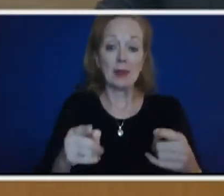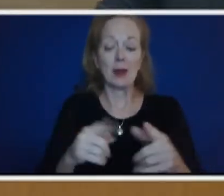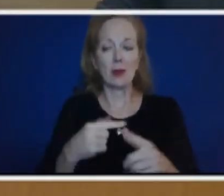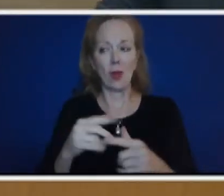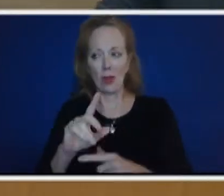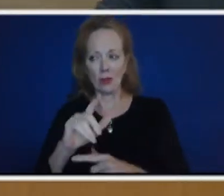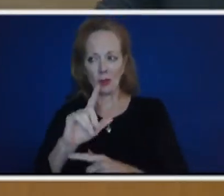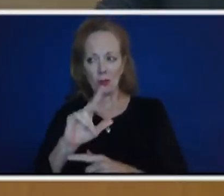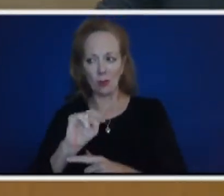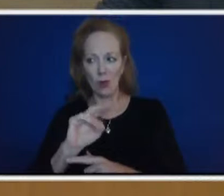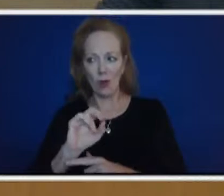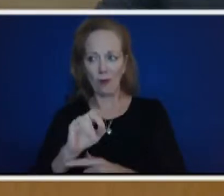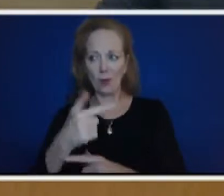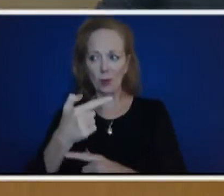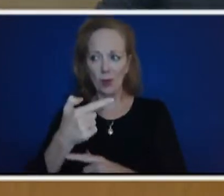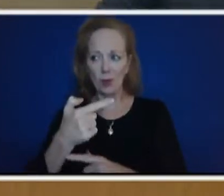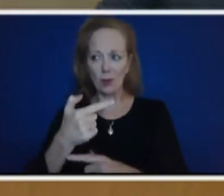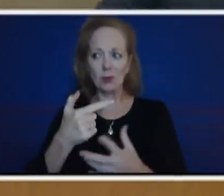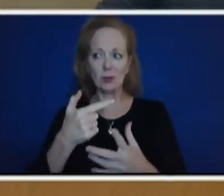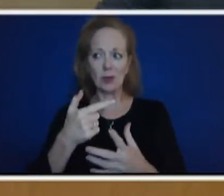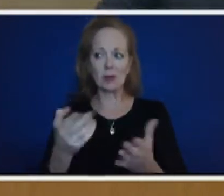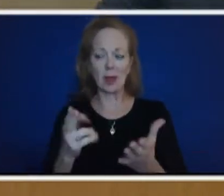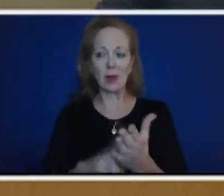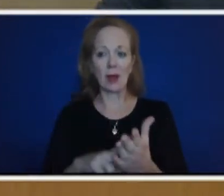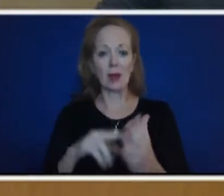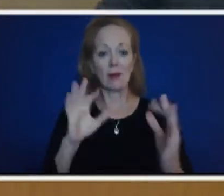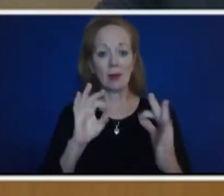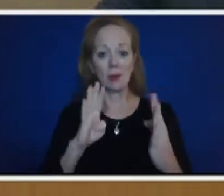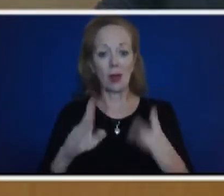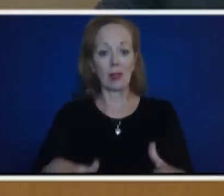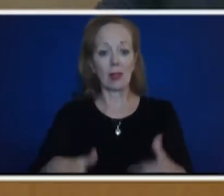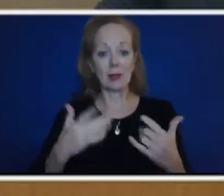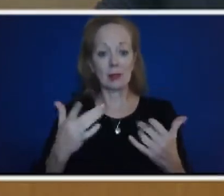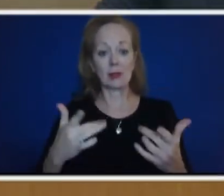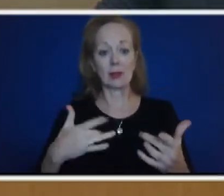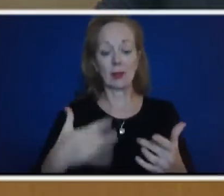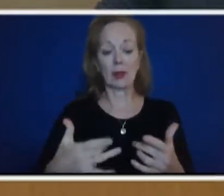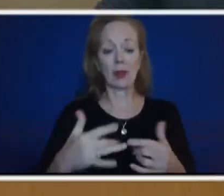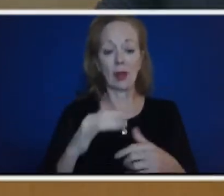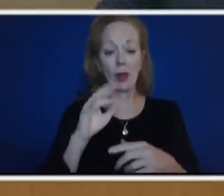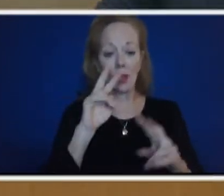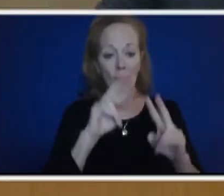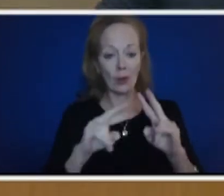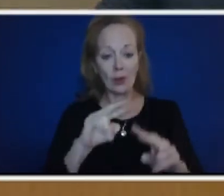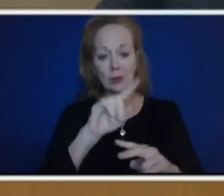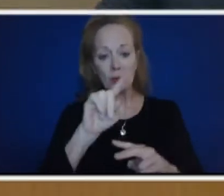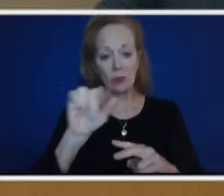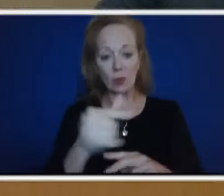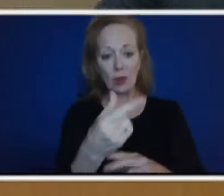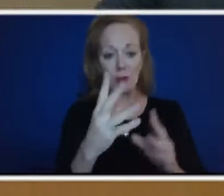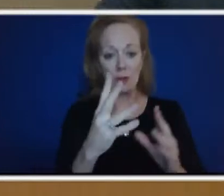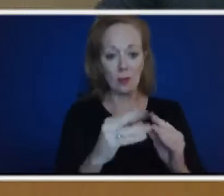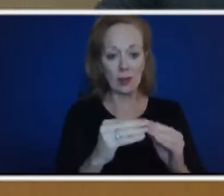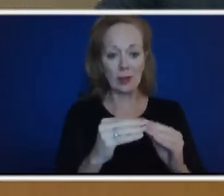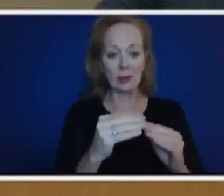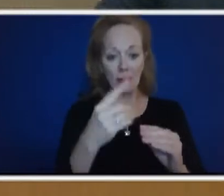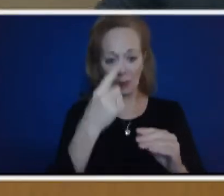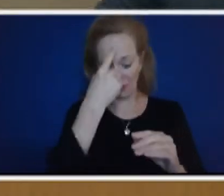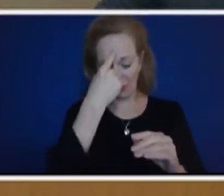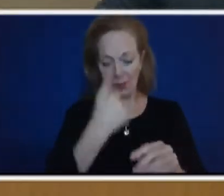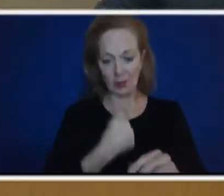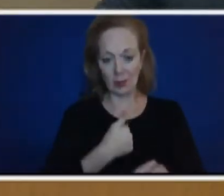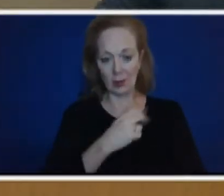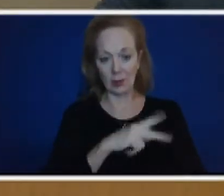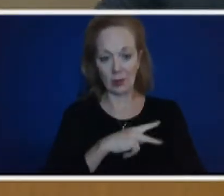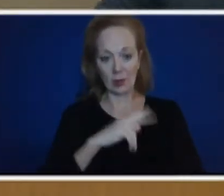that on Facebook Live. I typically look at zoning meetings. just for my own personal, I'm a